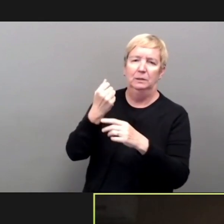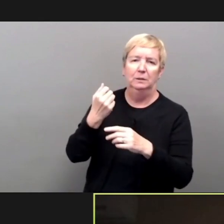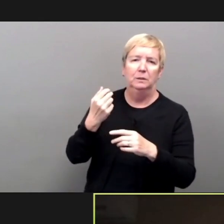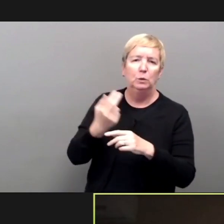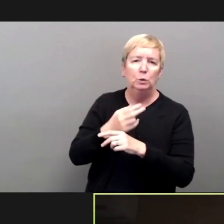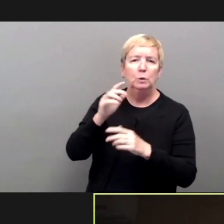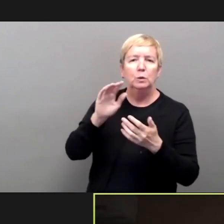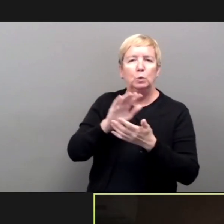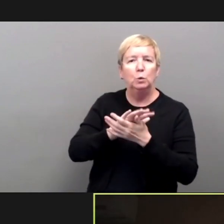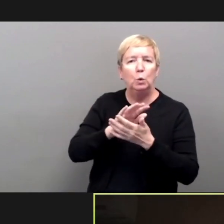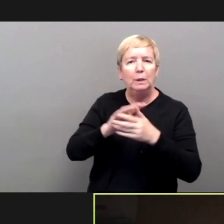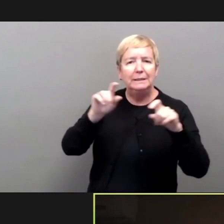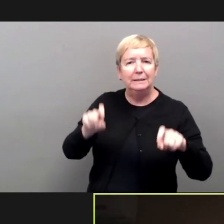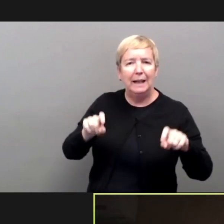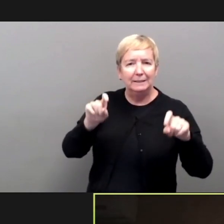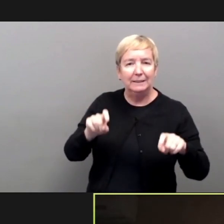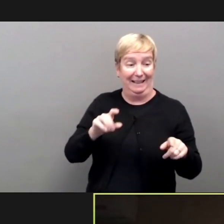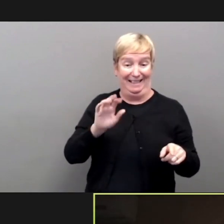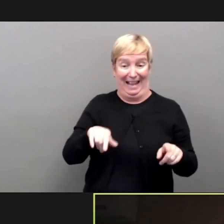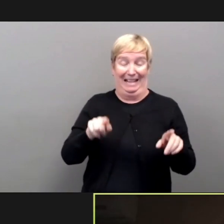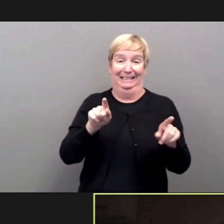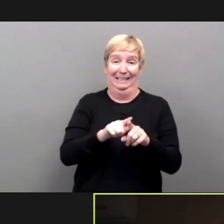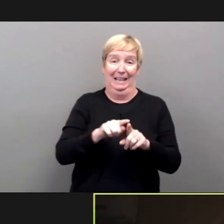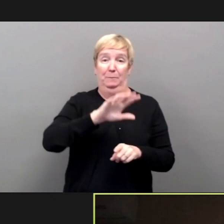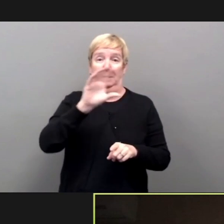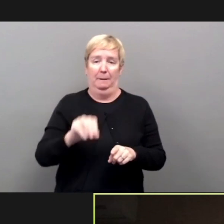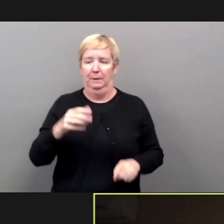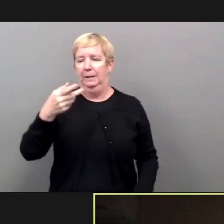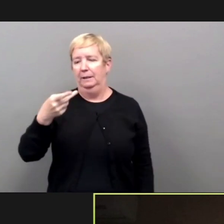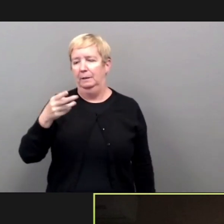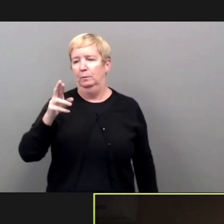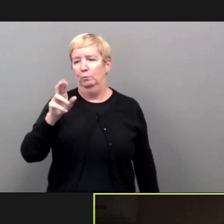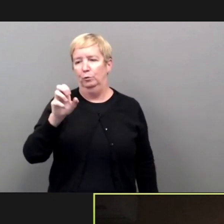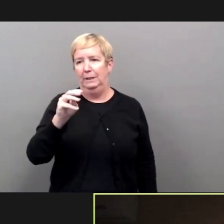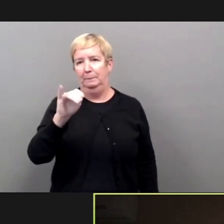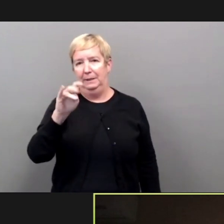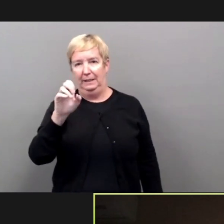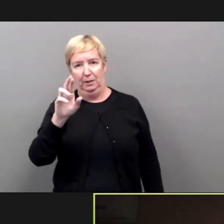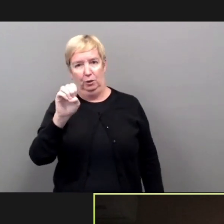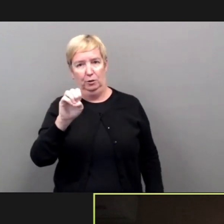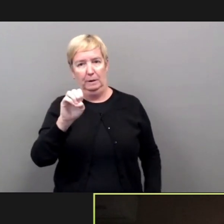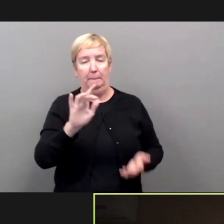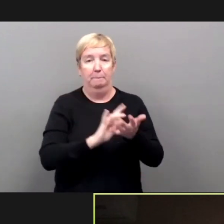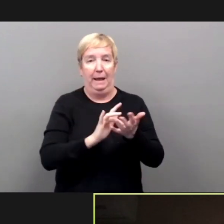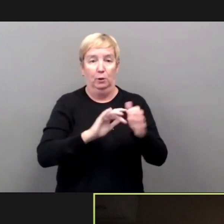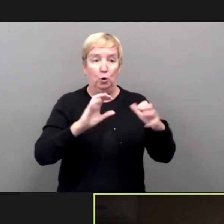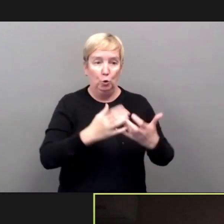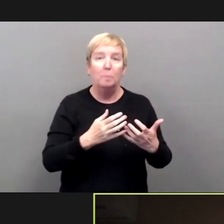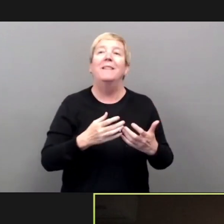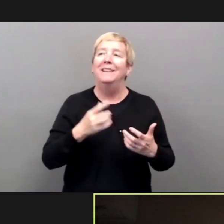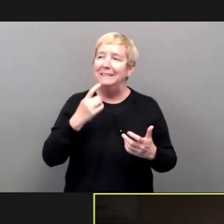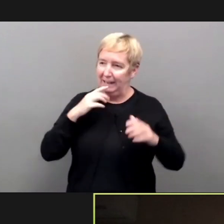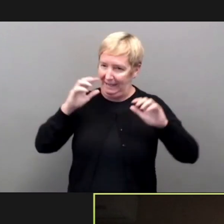that we're using for school testing, which is Premier Medical Group, is also able to do vaccines at the